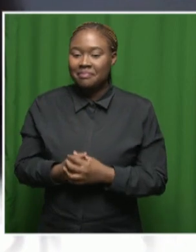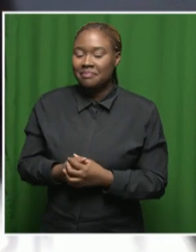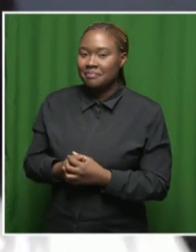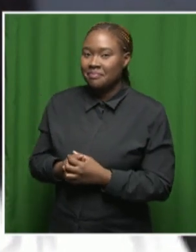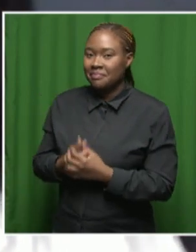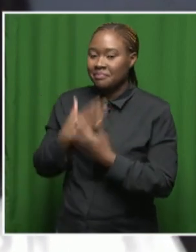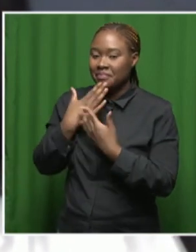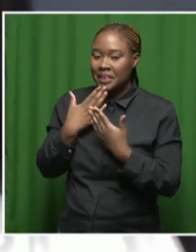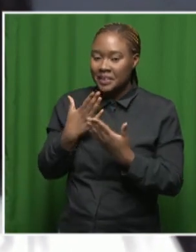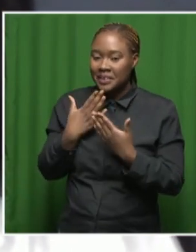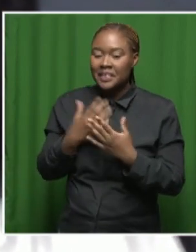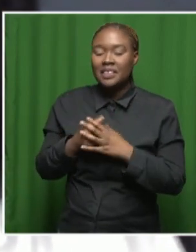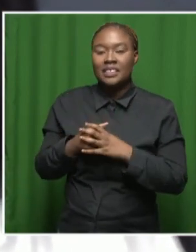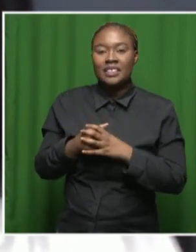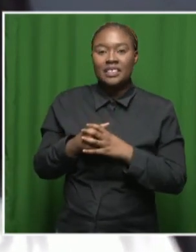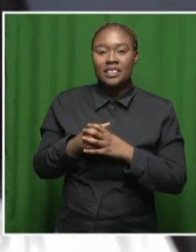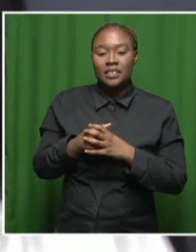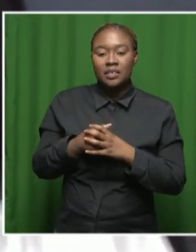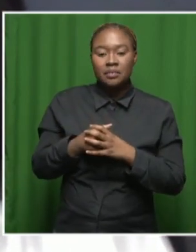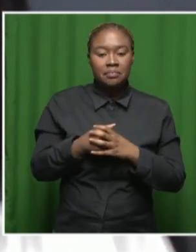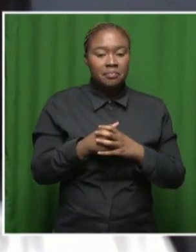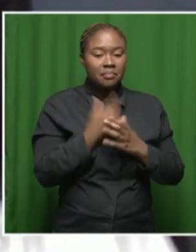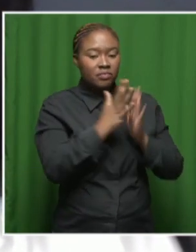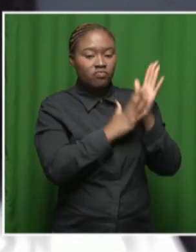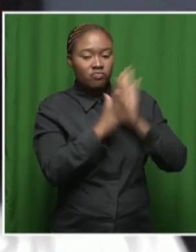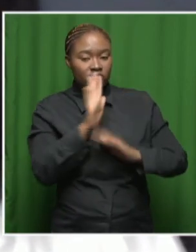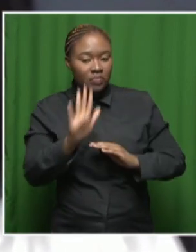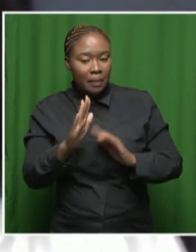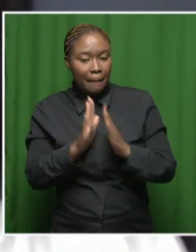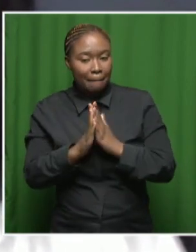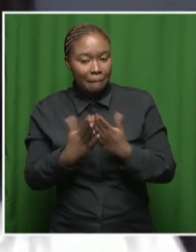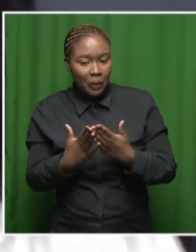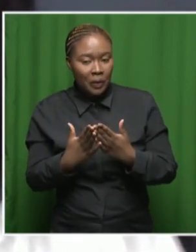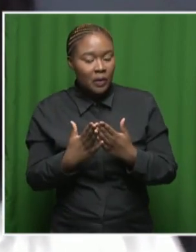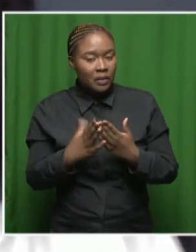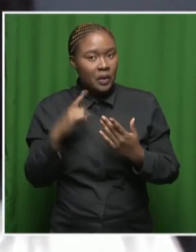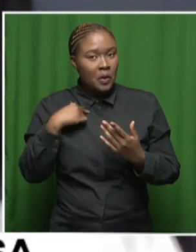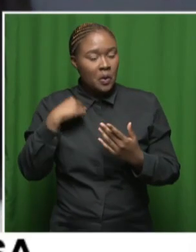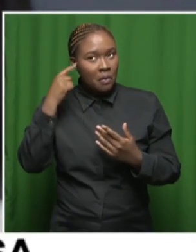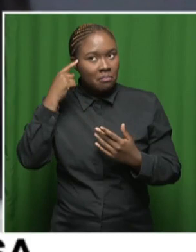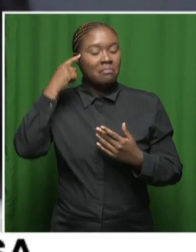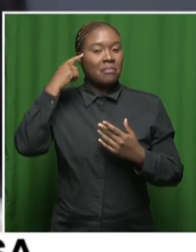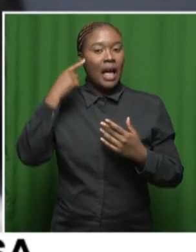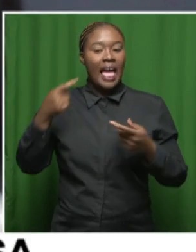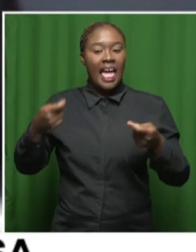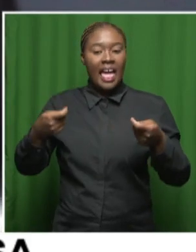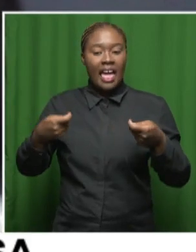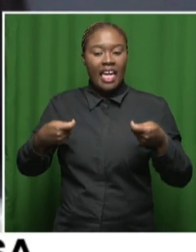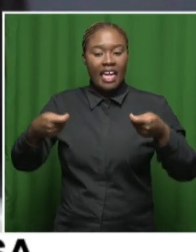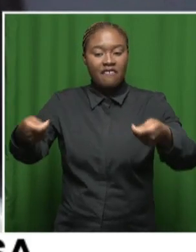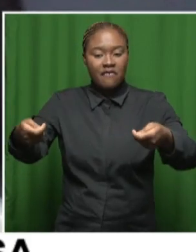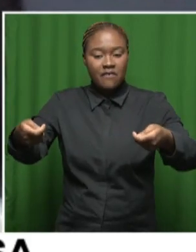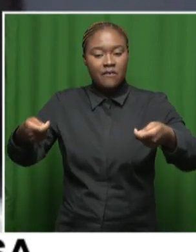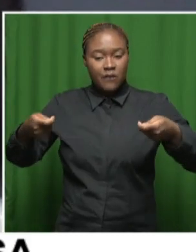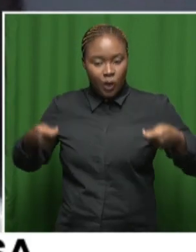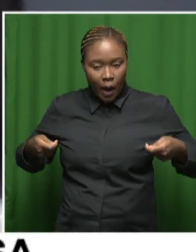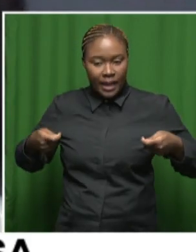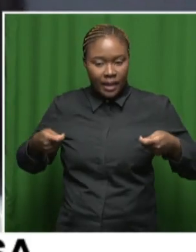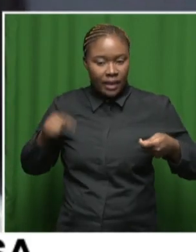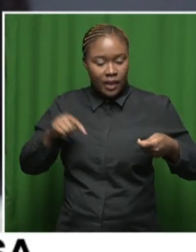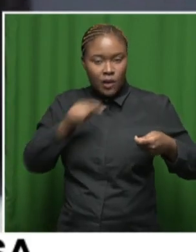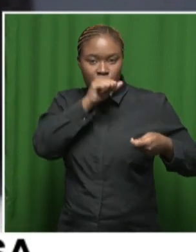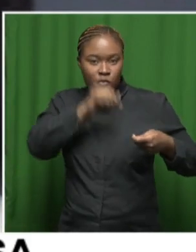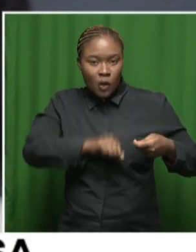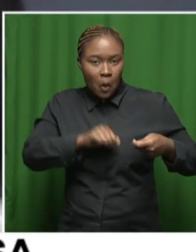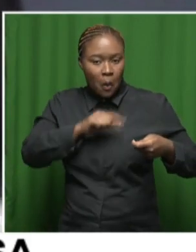me. It's a pleasure. Tell us more about this book and the inspiration behind it. I mean, what was it about air frying that appealed to you so much that you had to compile a